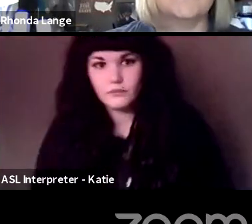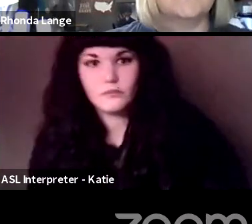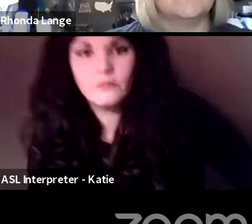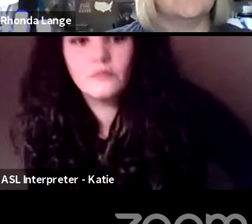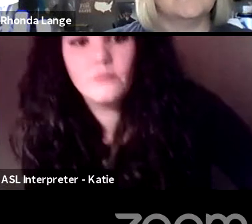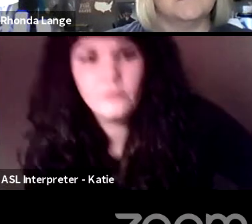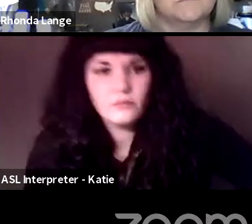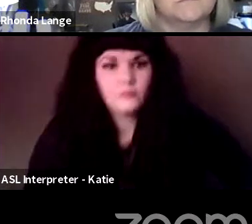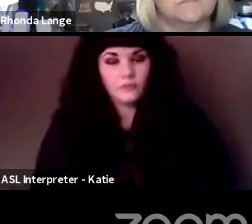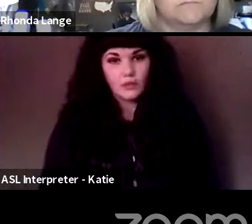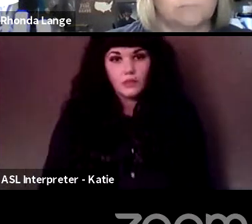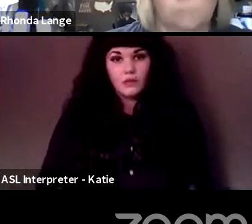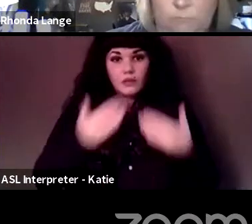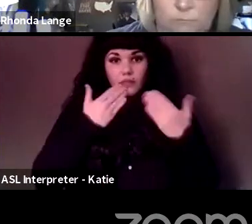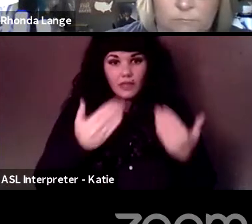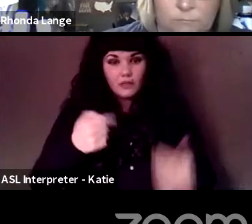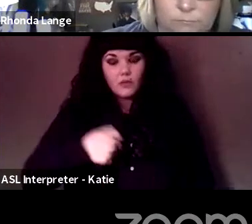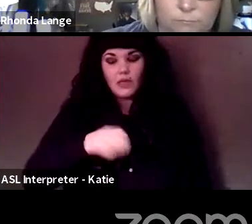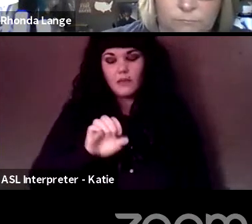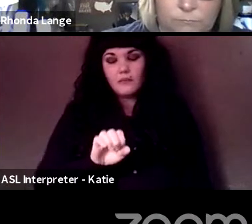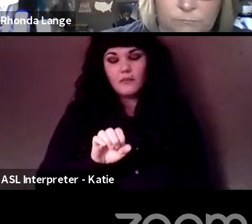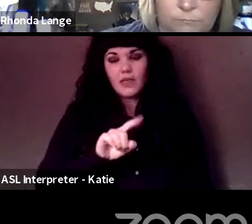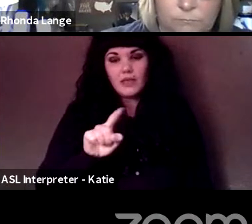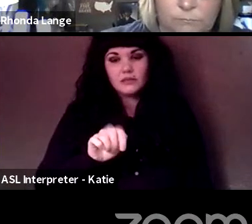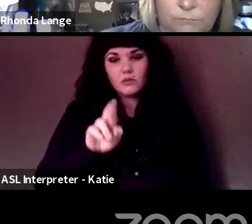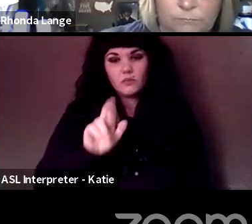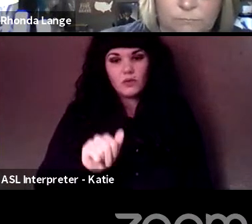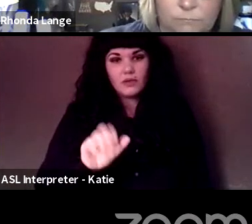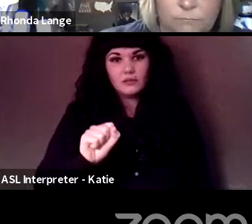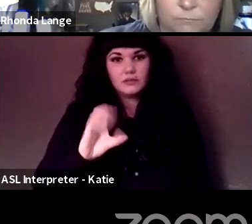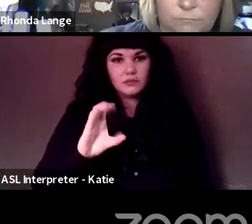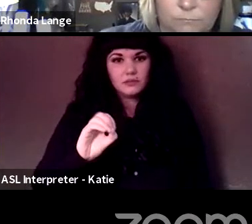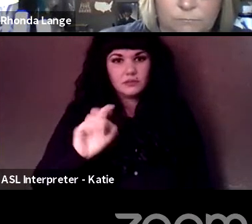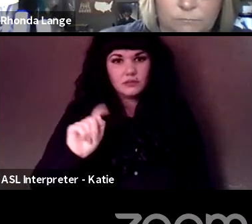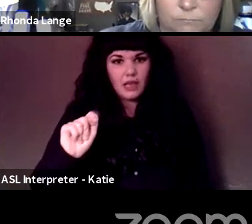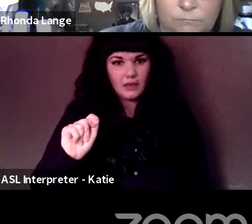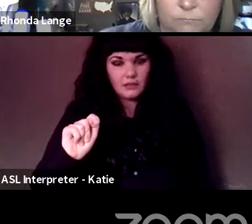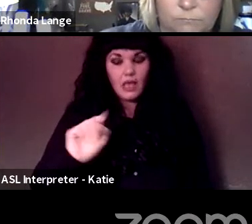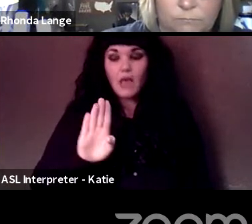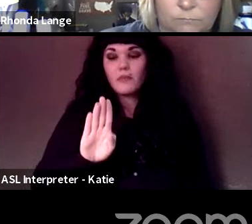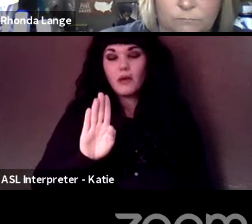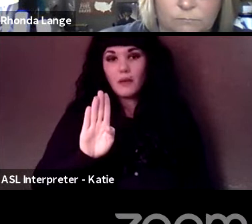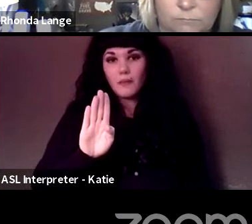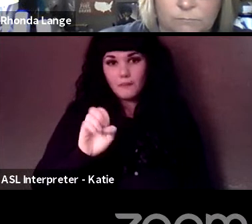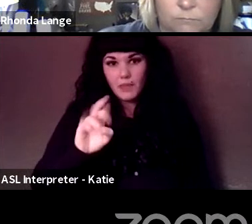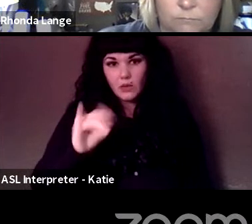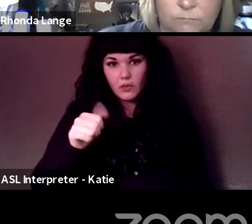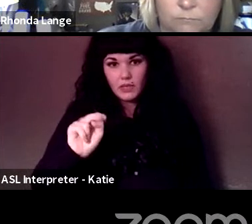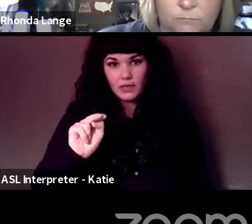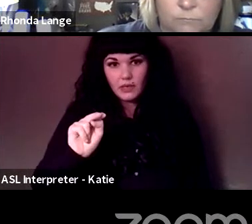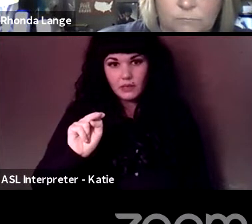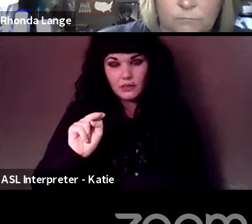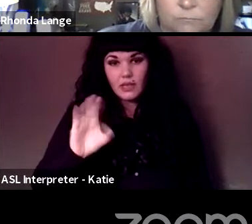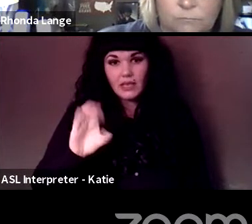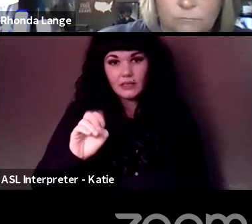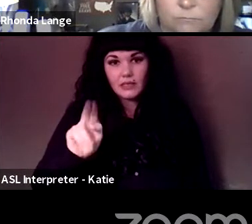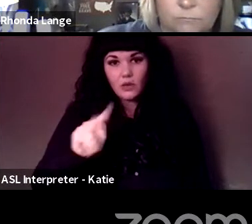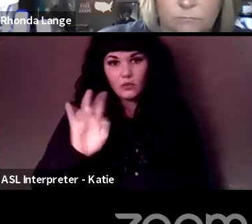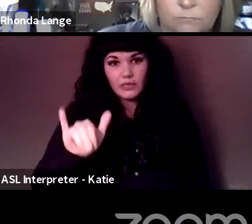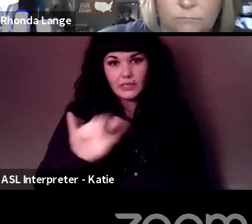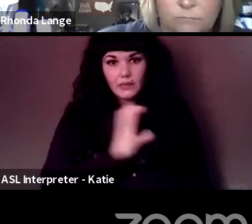Thank you. My name is Ezra Scott. I am a Berrien County Commissioner, and I just wanted to thank all of